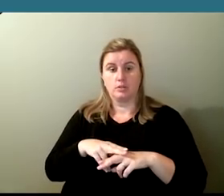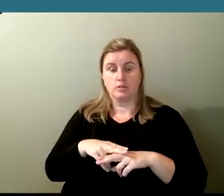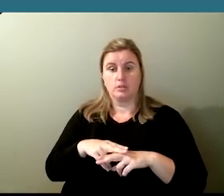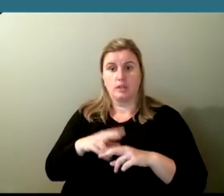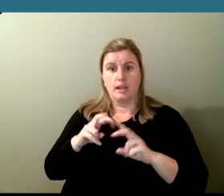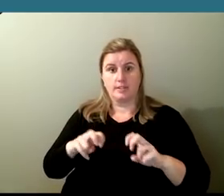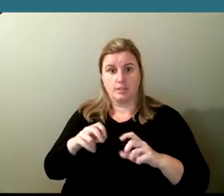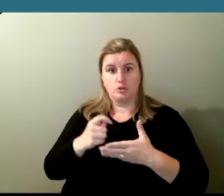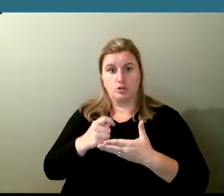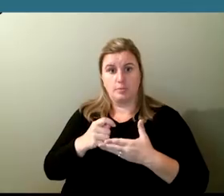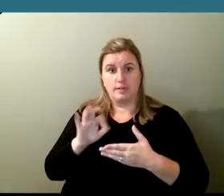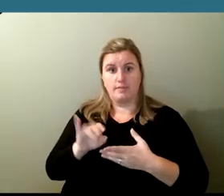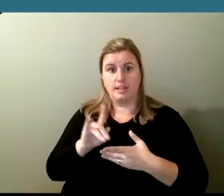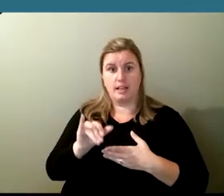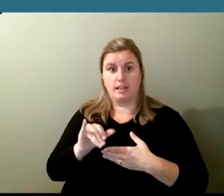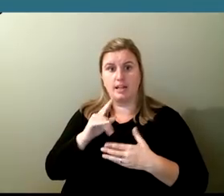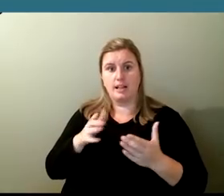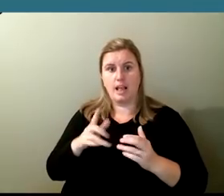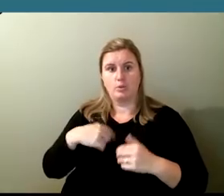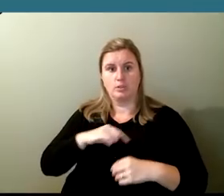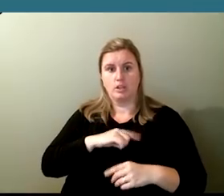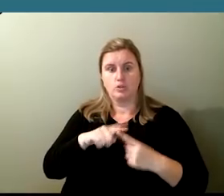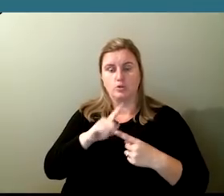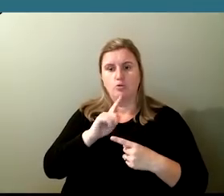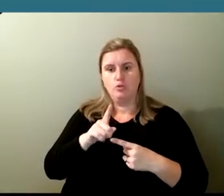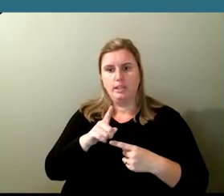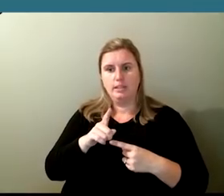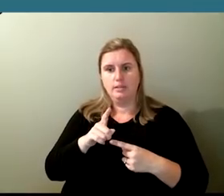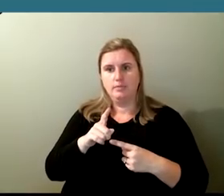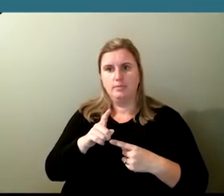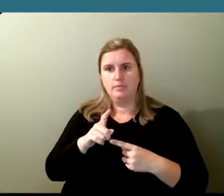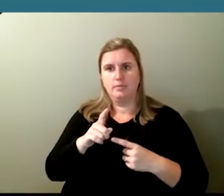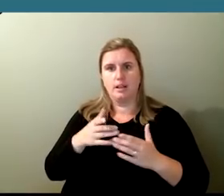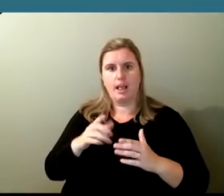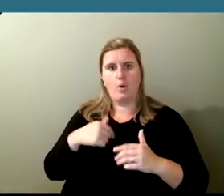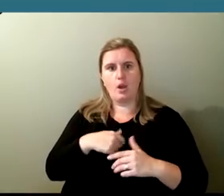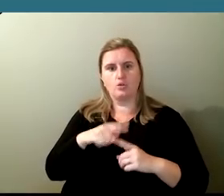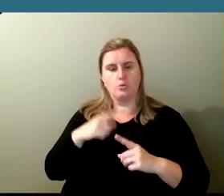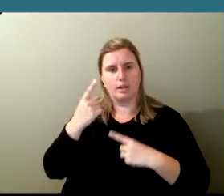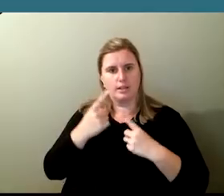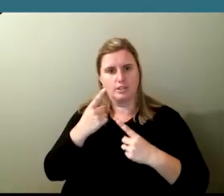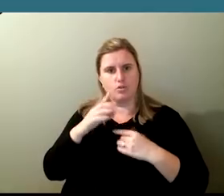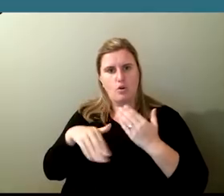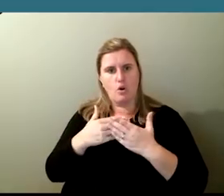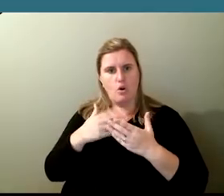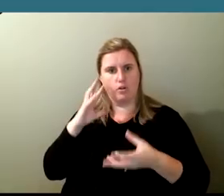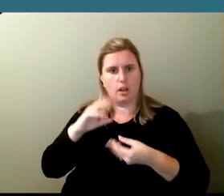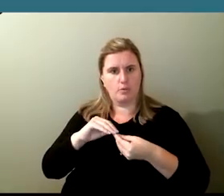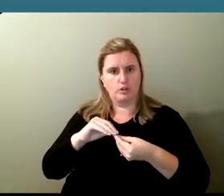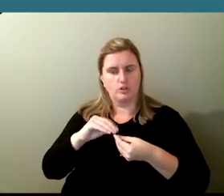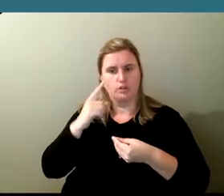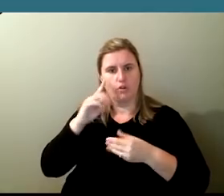assessing treatment fidelity is that it allows us to really, it should allow us to really account for comprehension for all